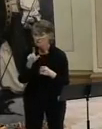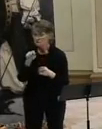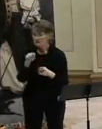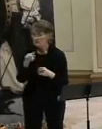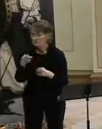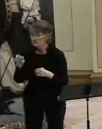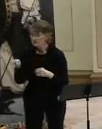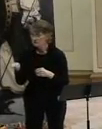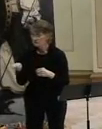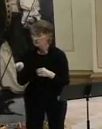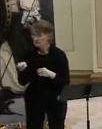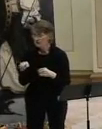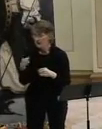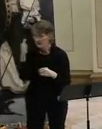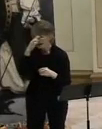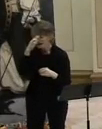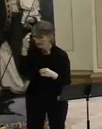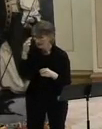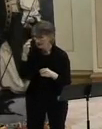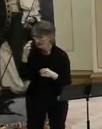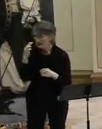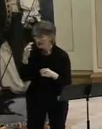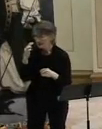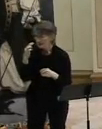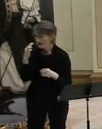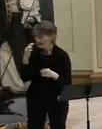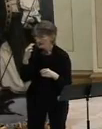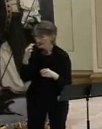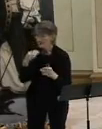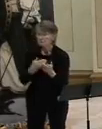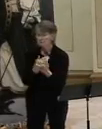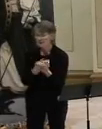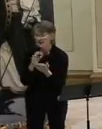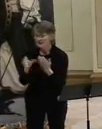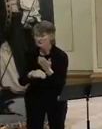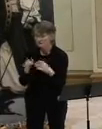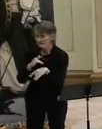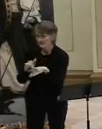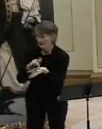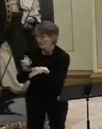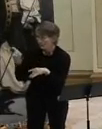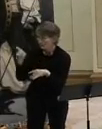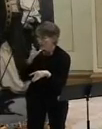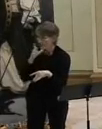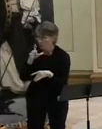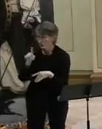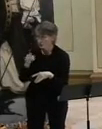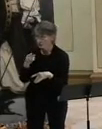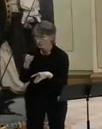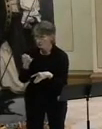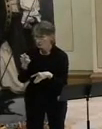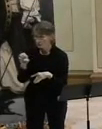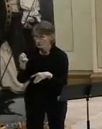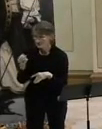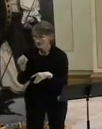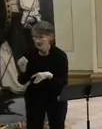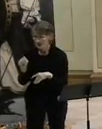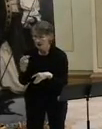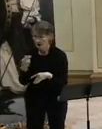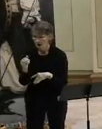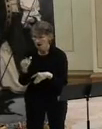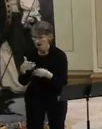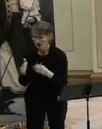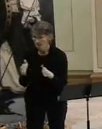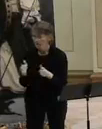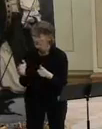St. Joseph Catholic calendars are available in the Mother Teresa Hall and in the back of the church. Please pick one up